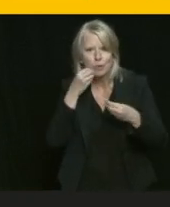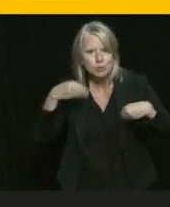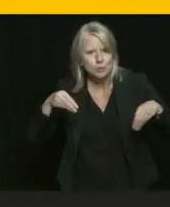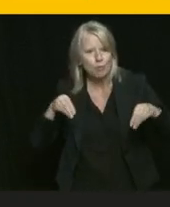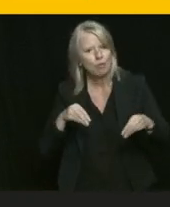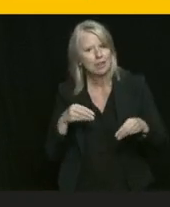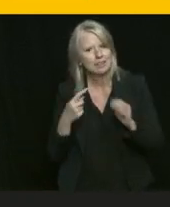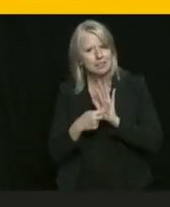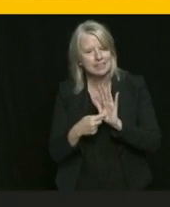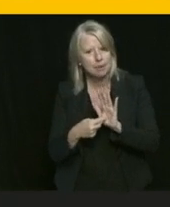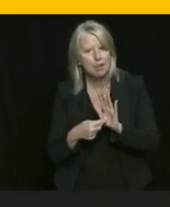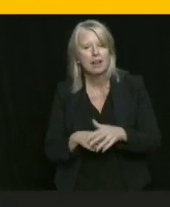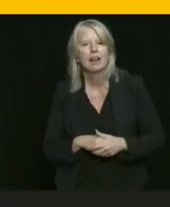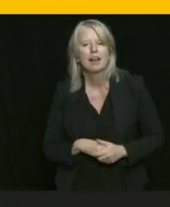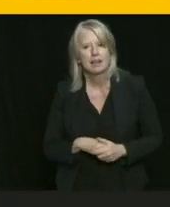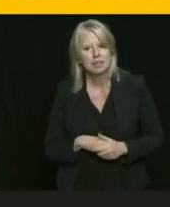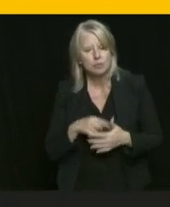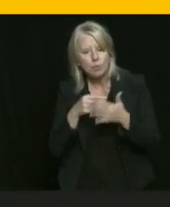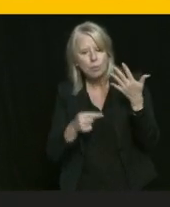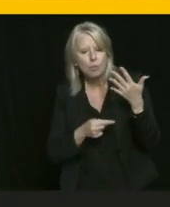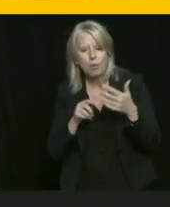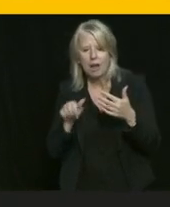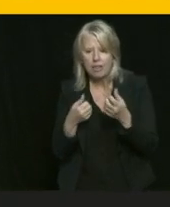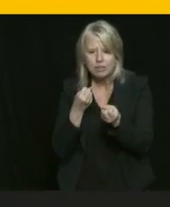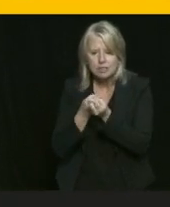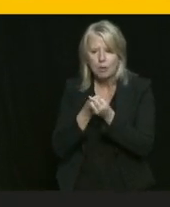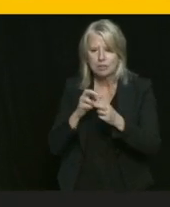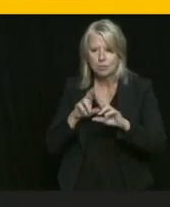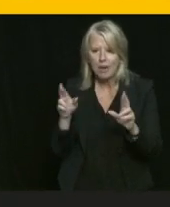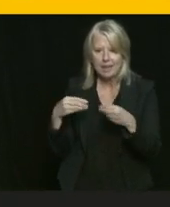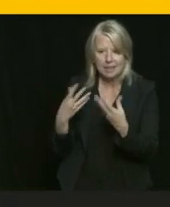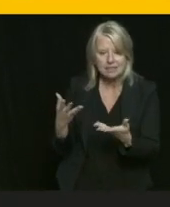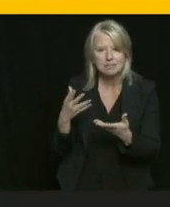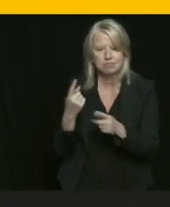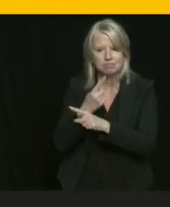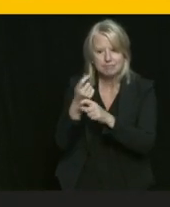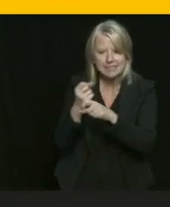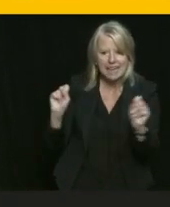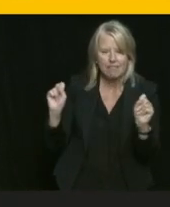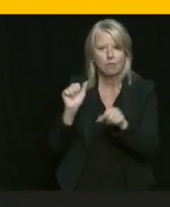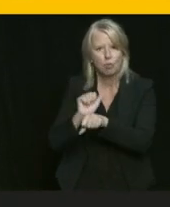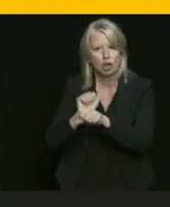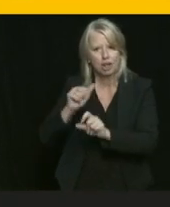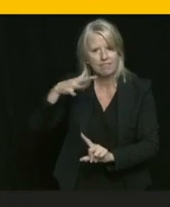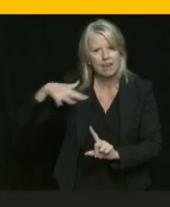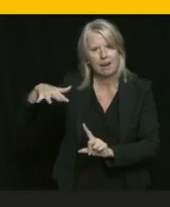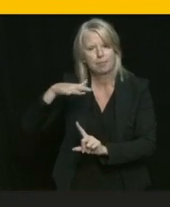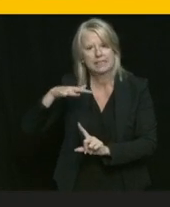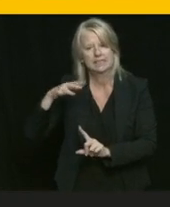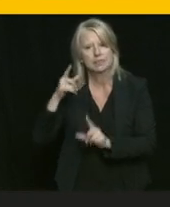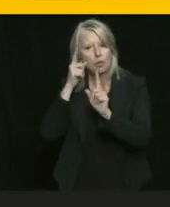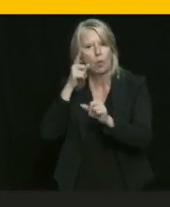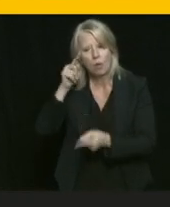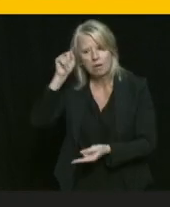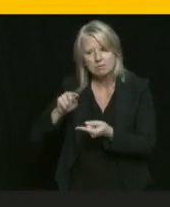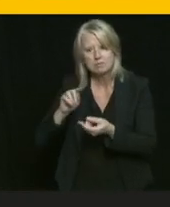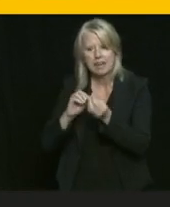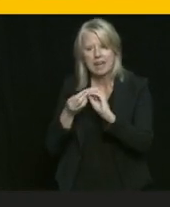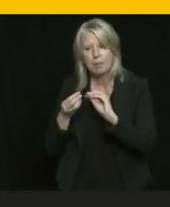All the other supports come in to keep them working safely. So in order to minimize contacts